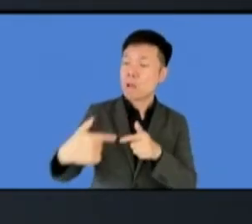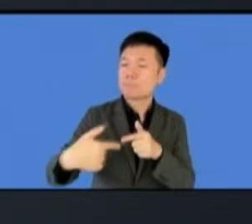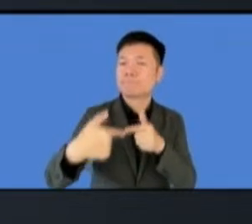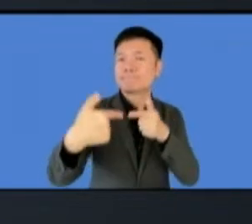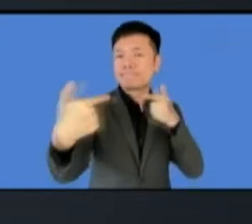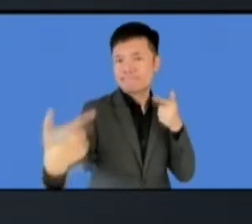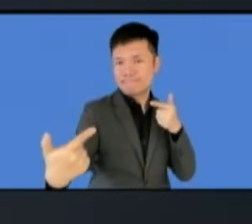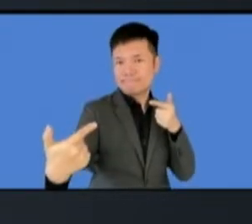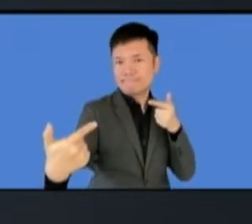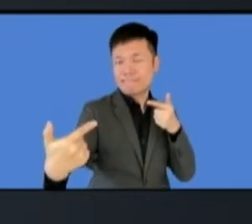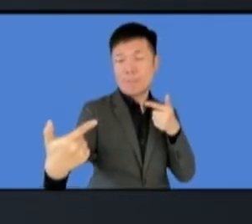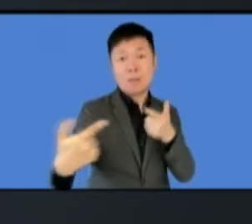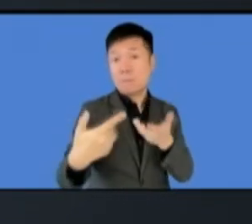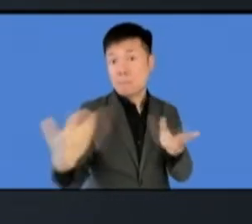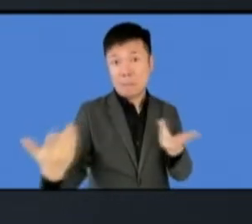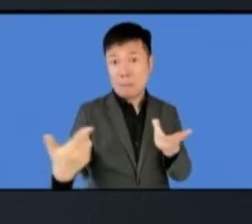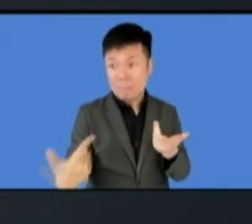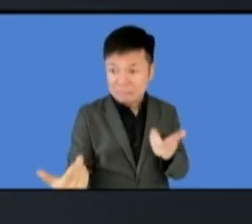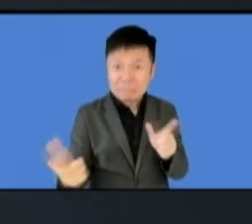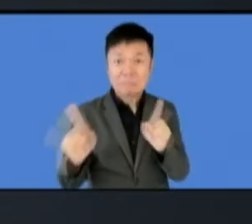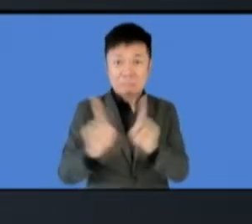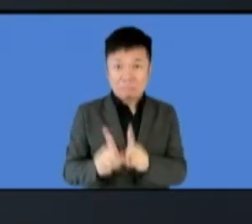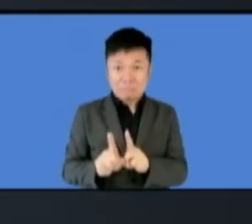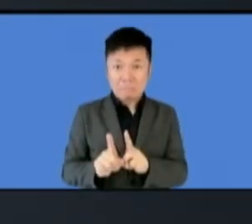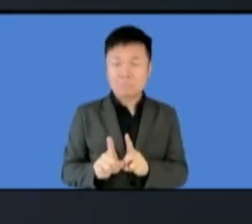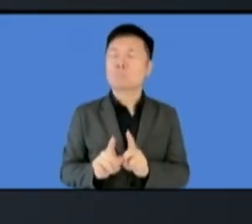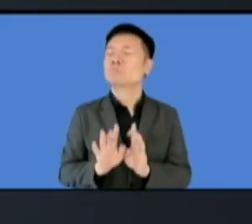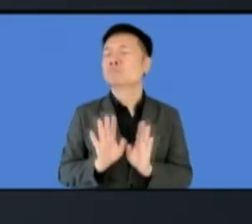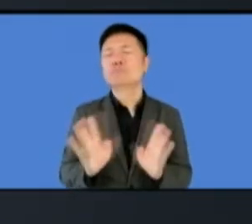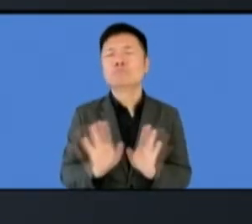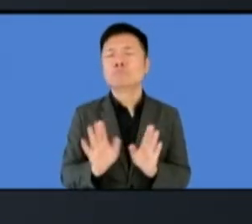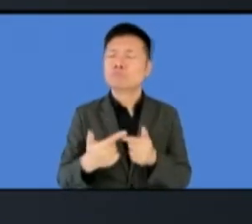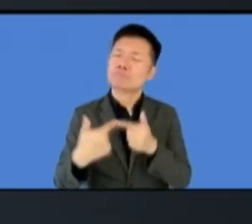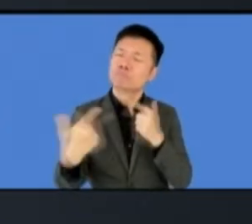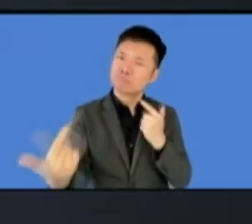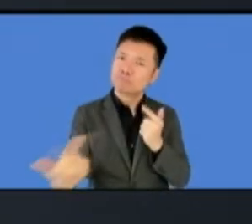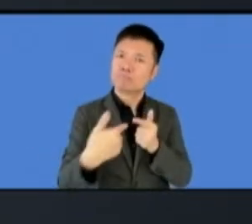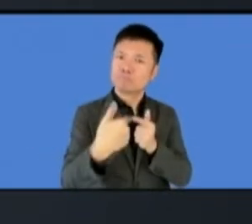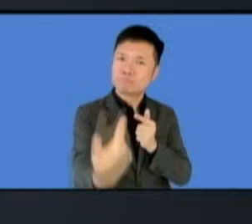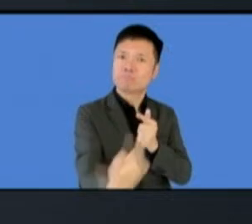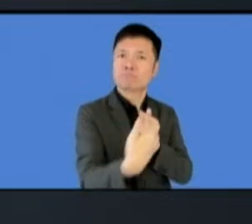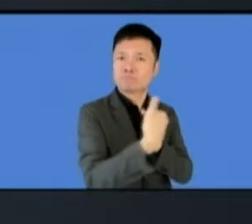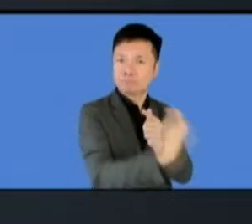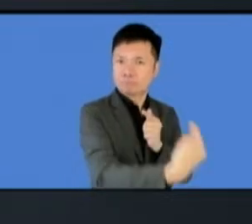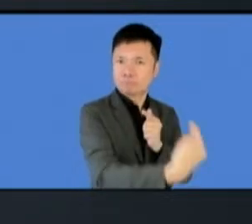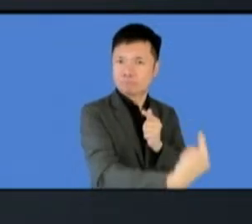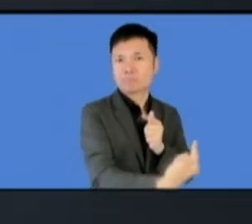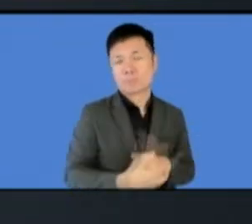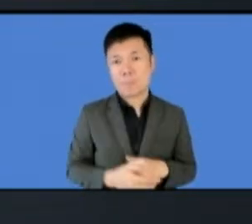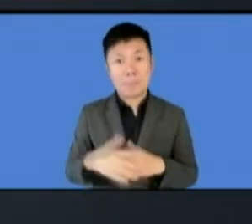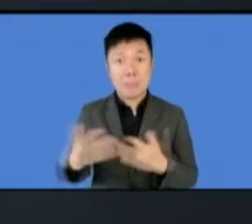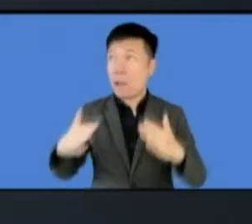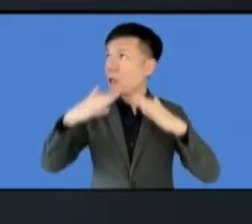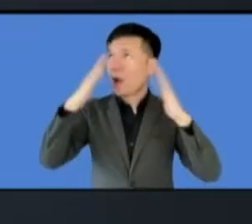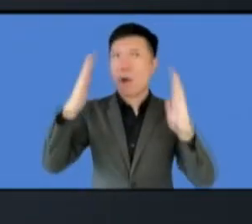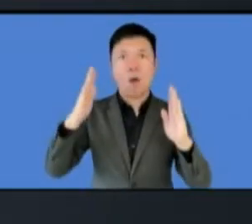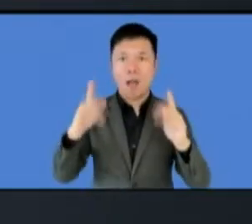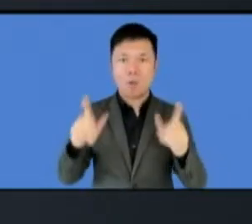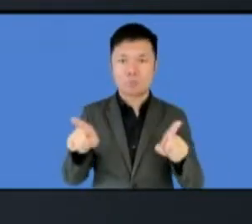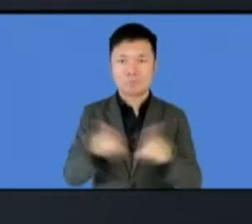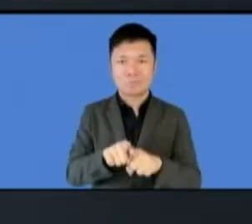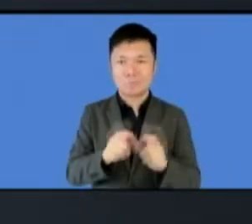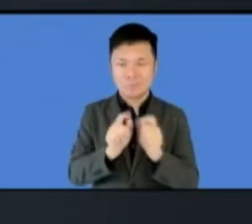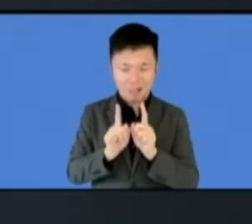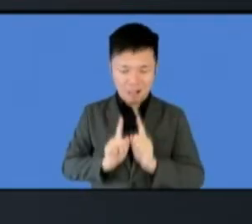geographically must that we have to live in the same household, we have to live under the same roof. This could be